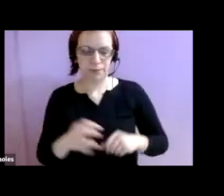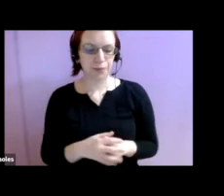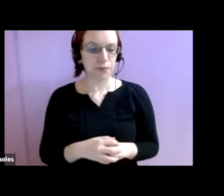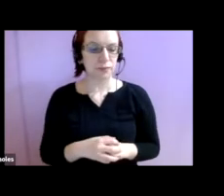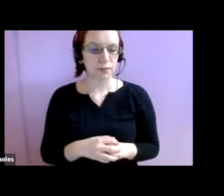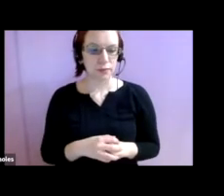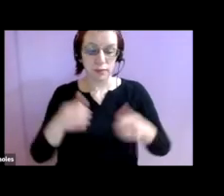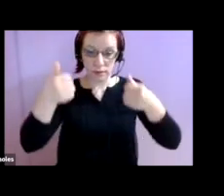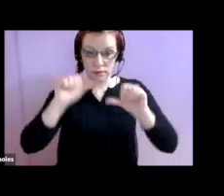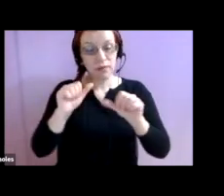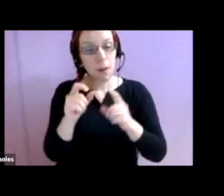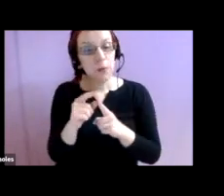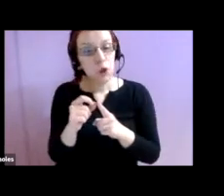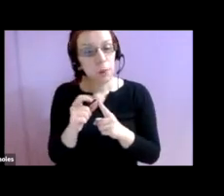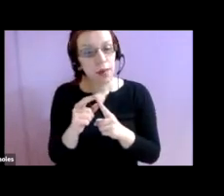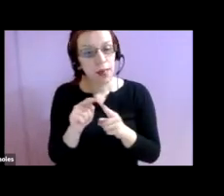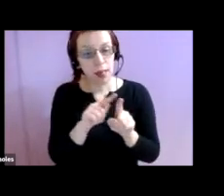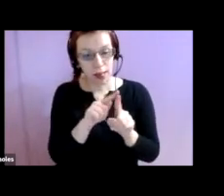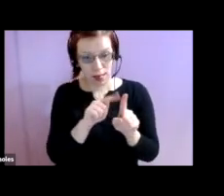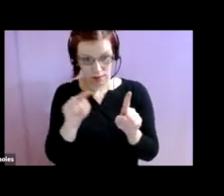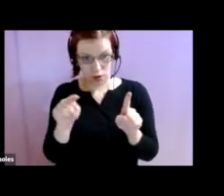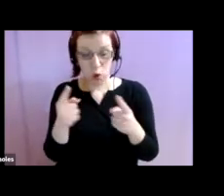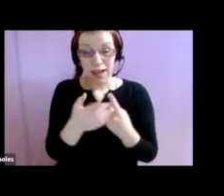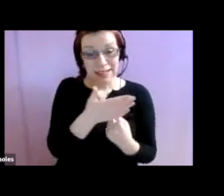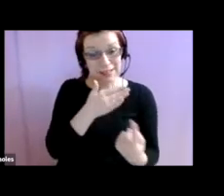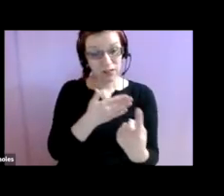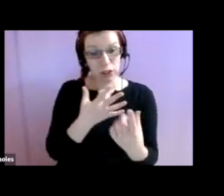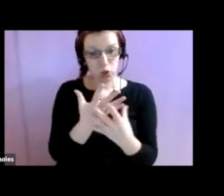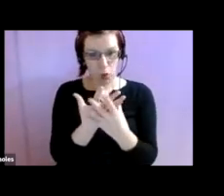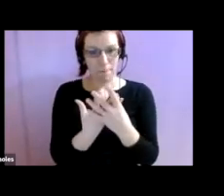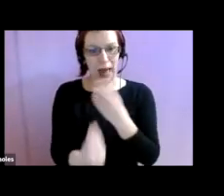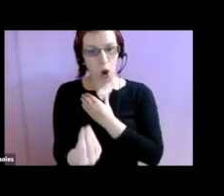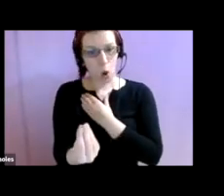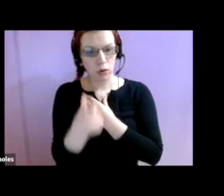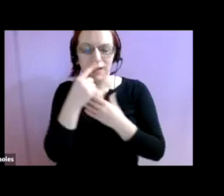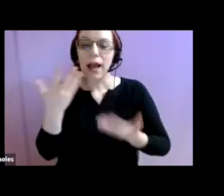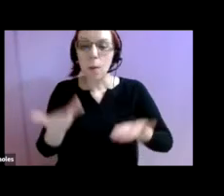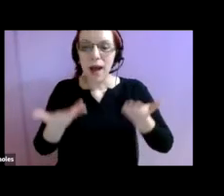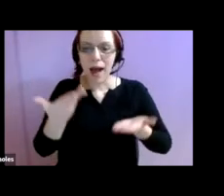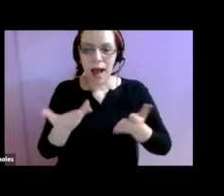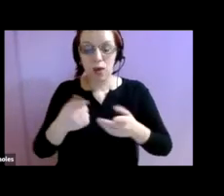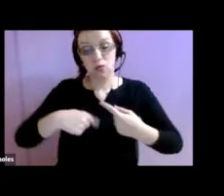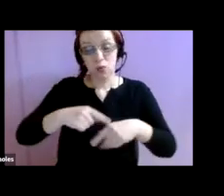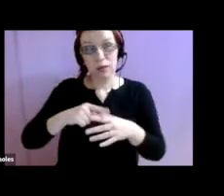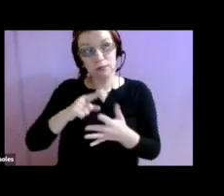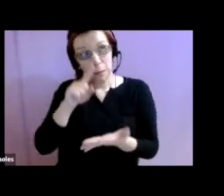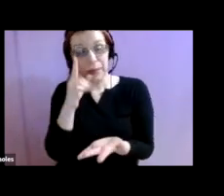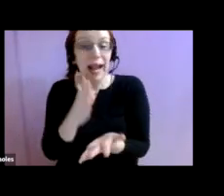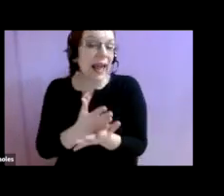The purple dots are individual black holes for comparison that we believe existed from seeing